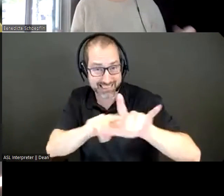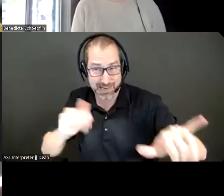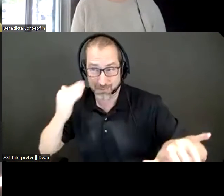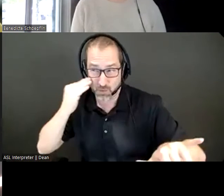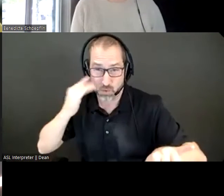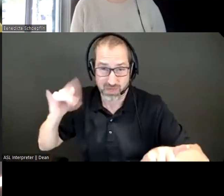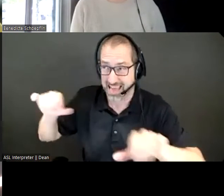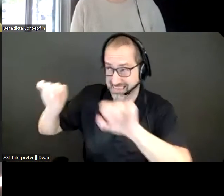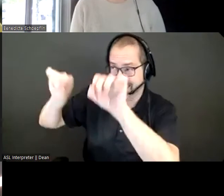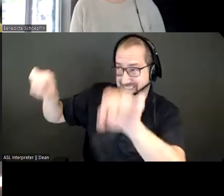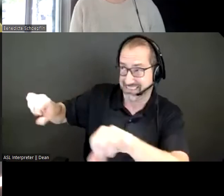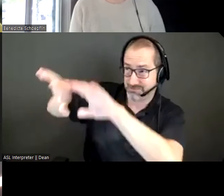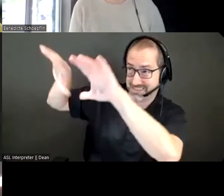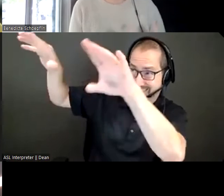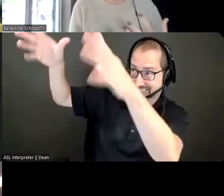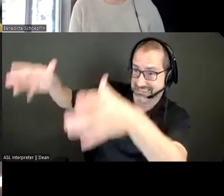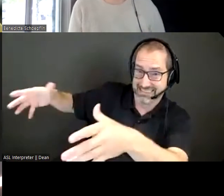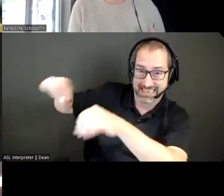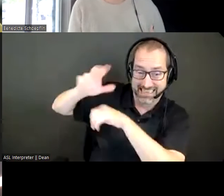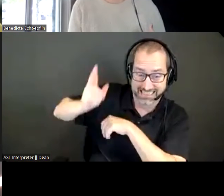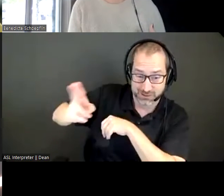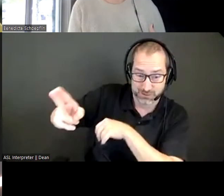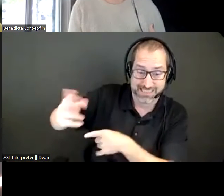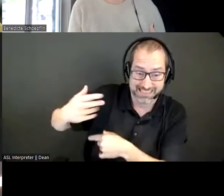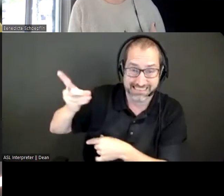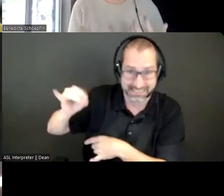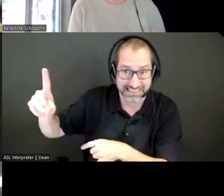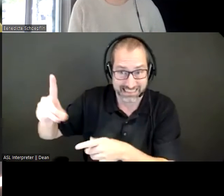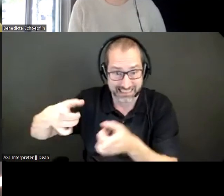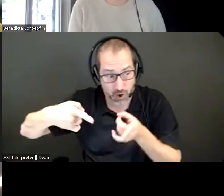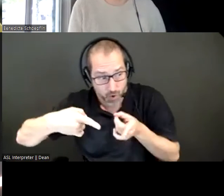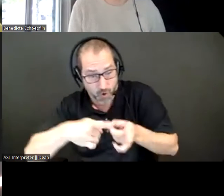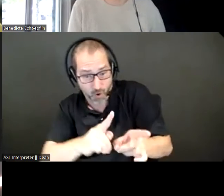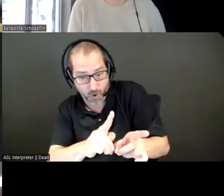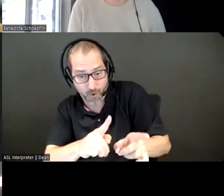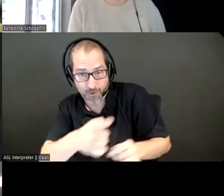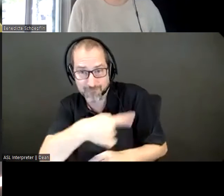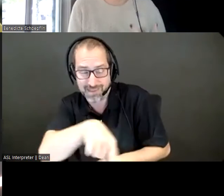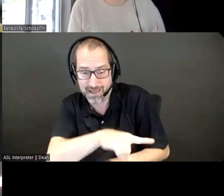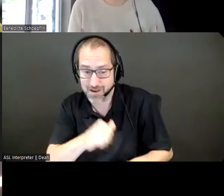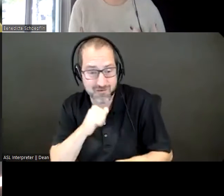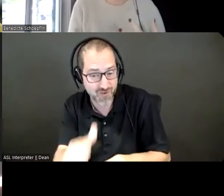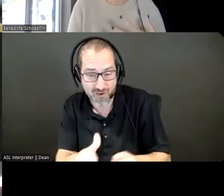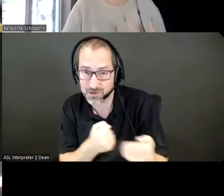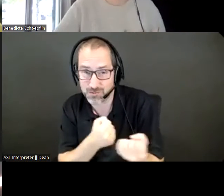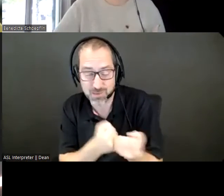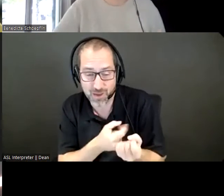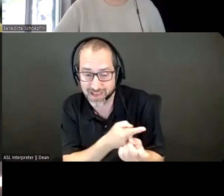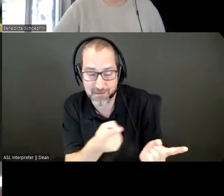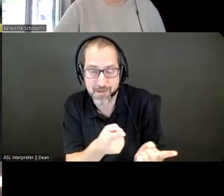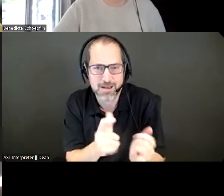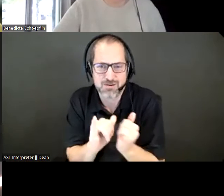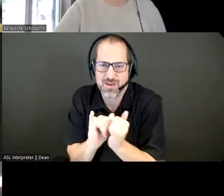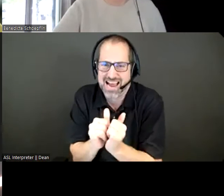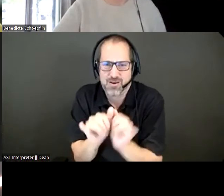that historically has harmed them or not been very proactive in supporting them? Like where does one start